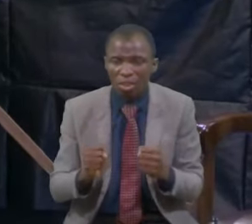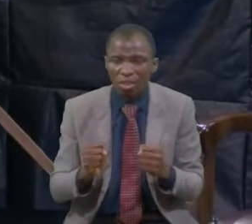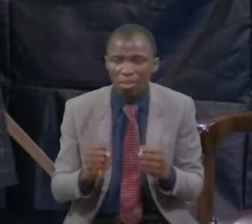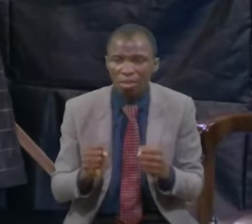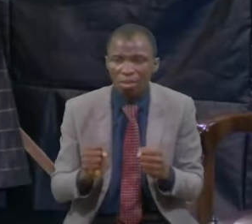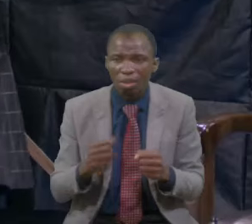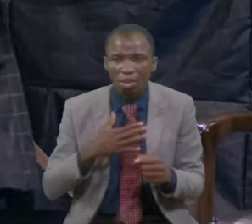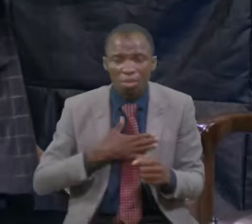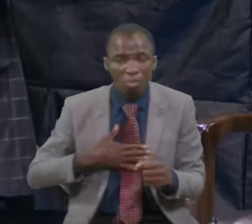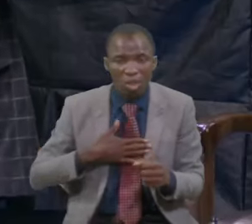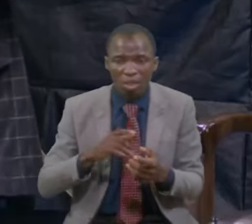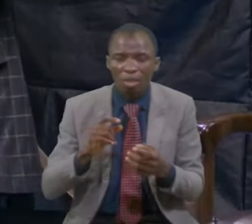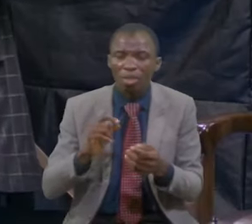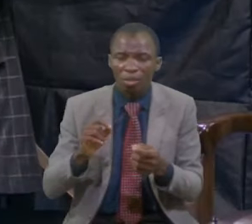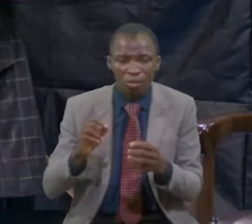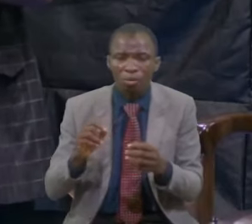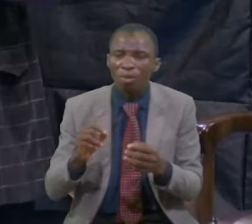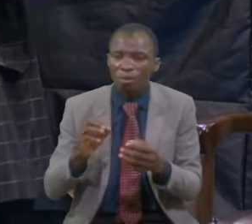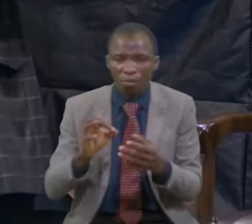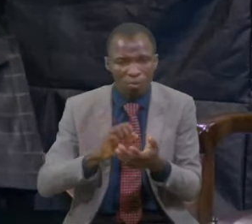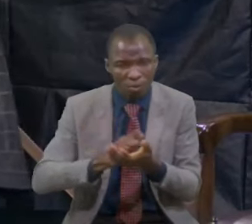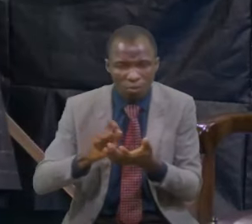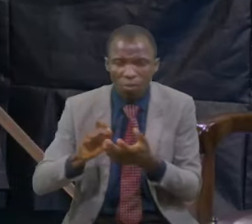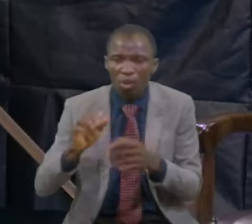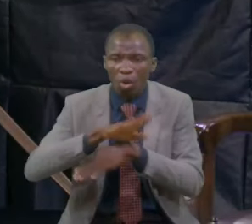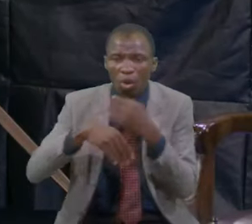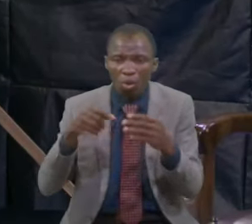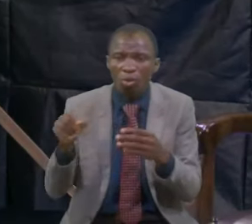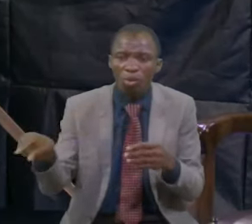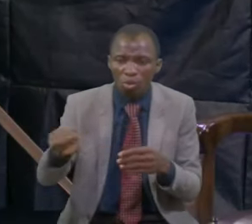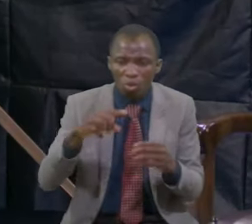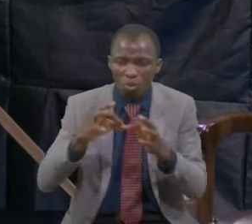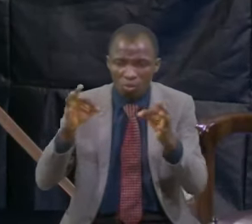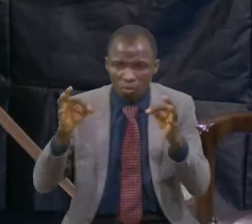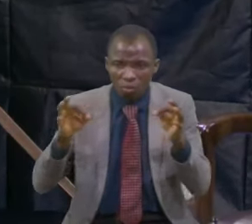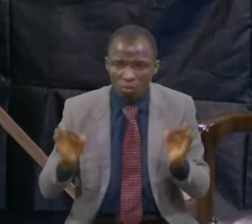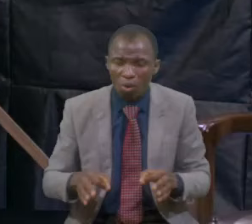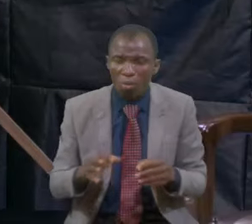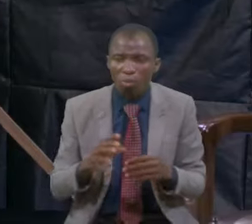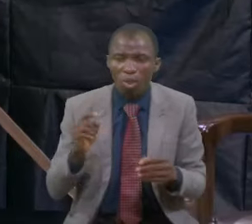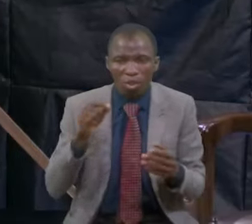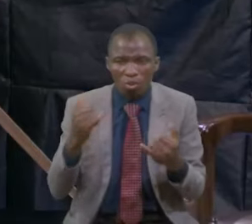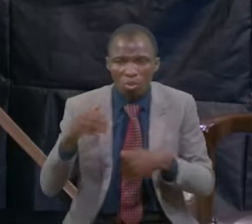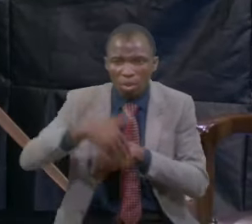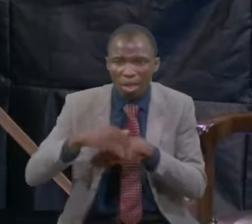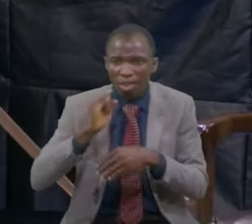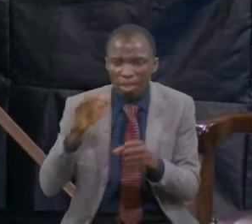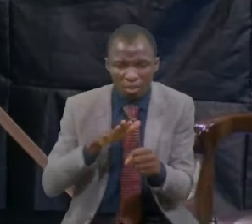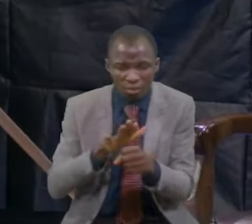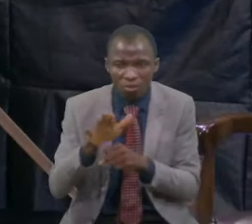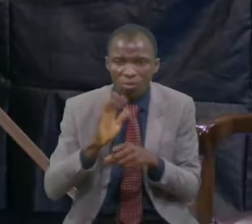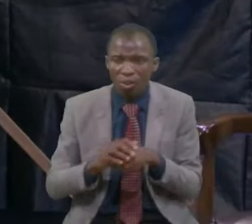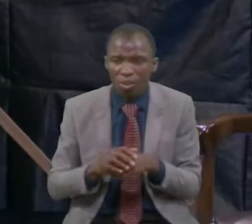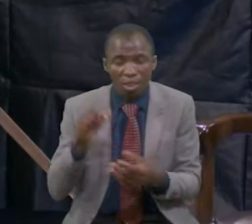those forms very close to you there, very quickly. Tonight is loaded. This is the first